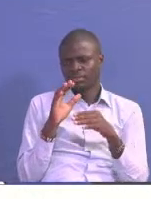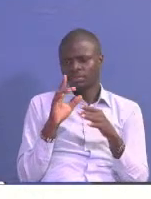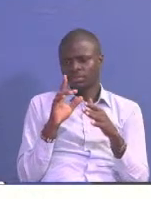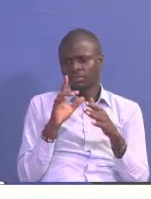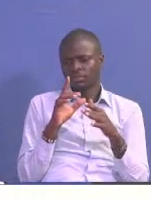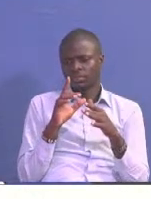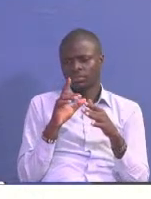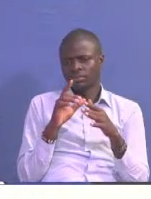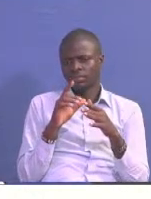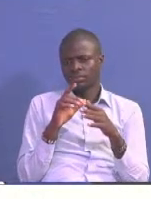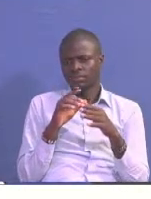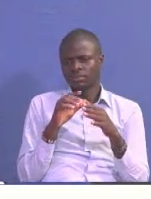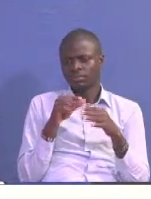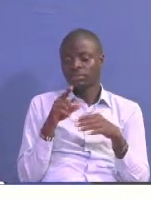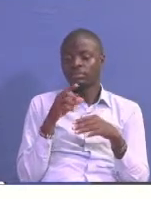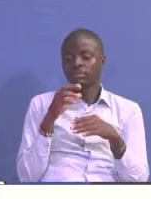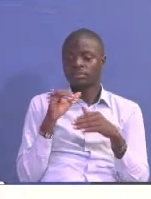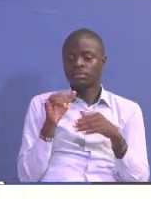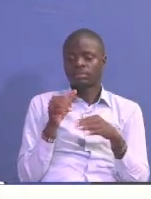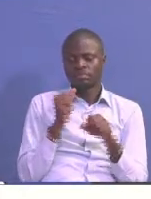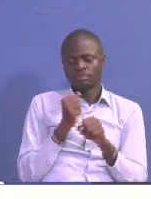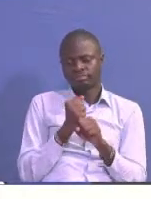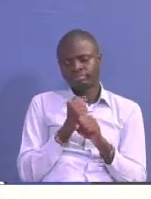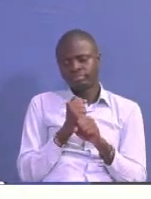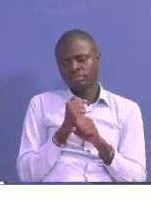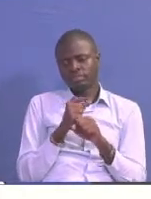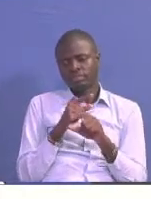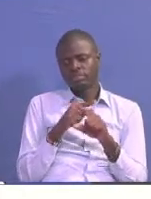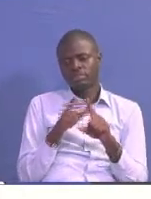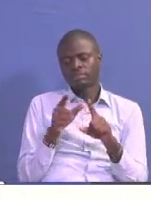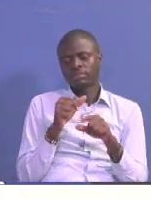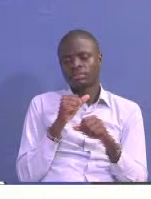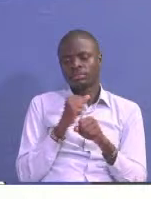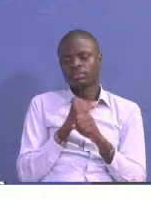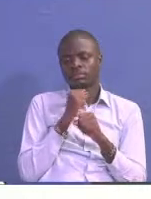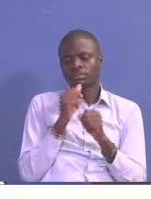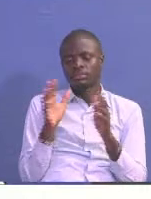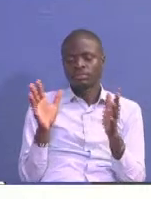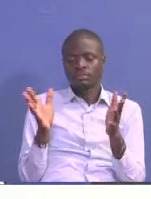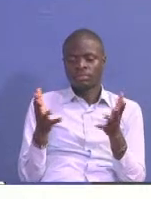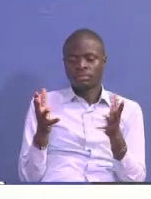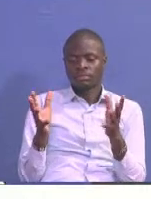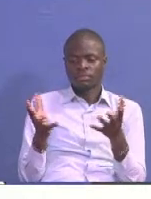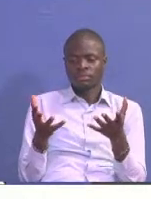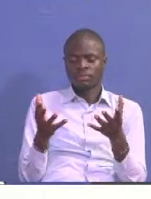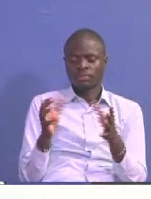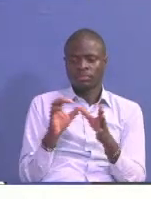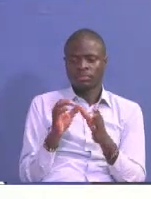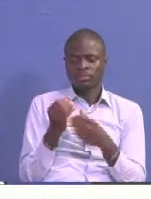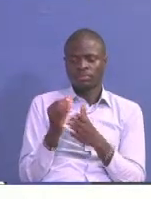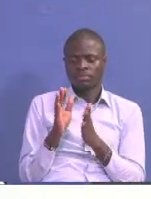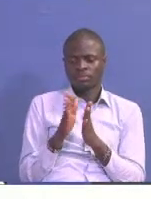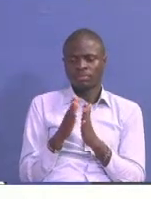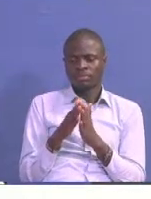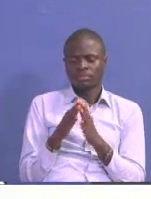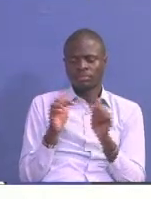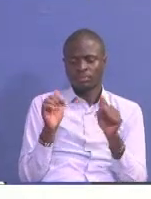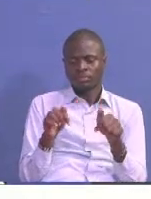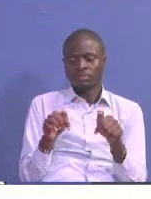then they just work, but they don't have the motivation or the